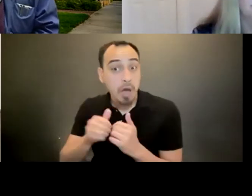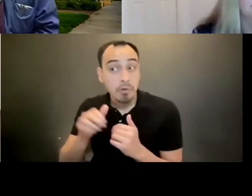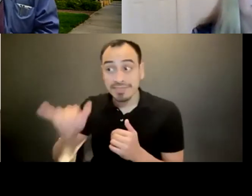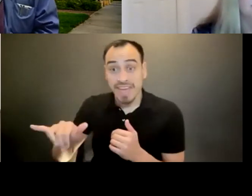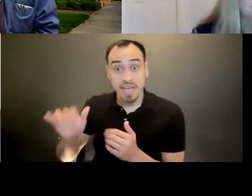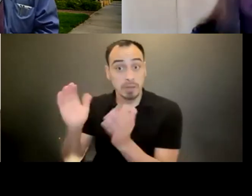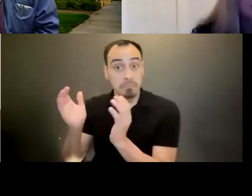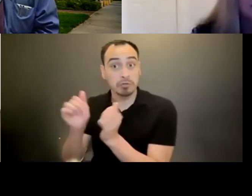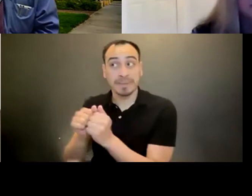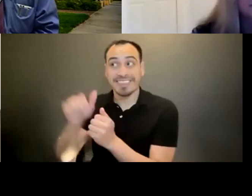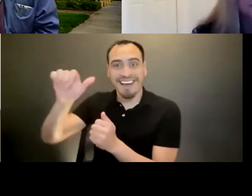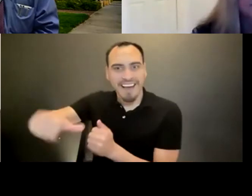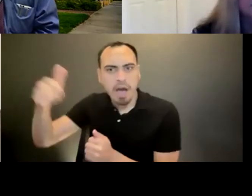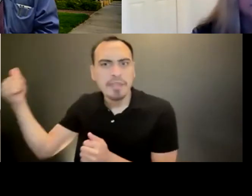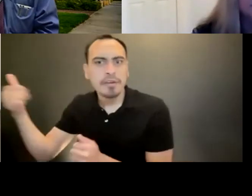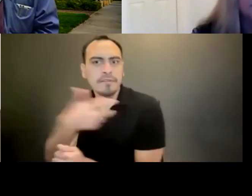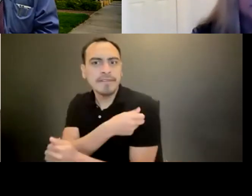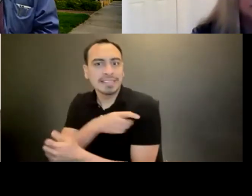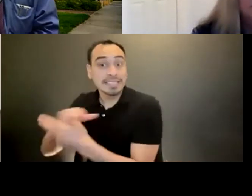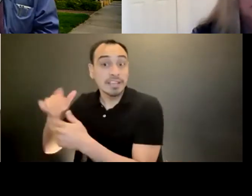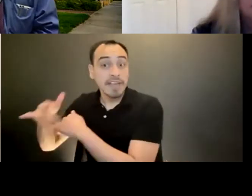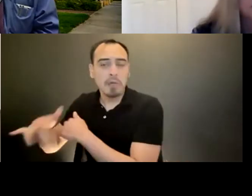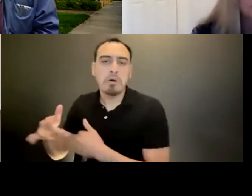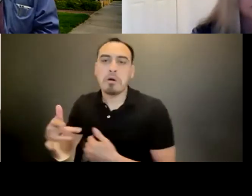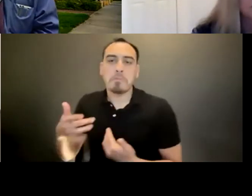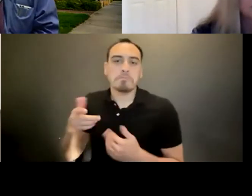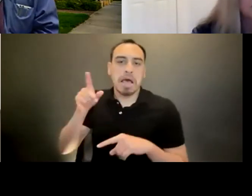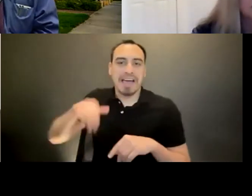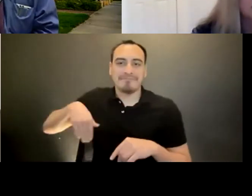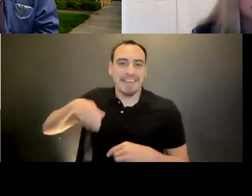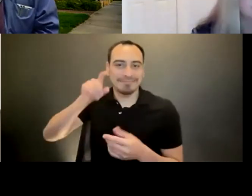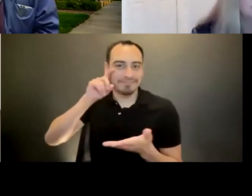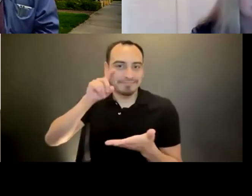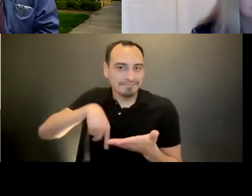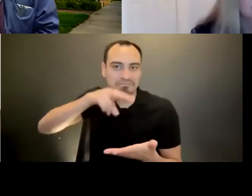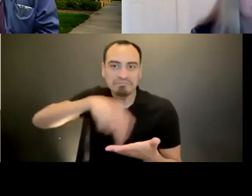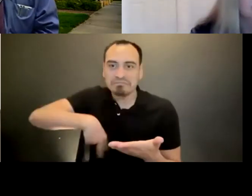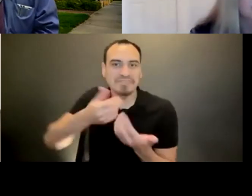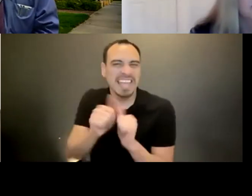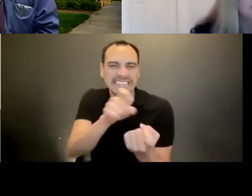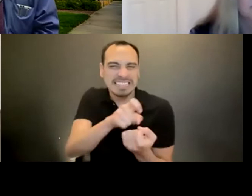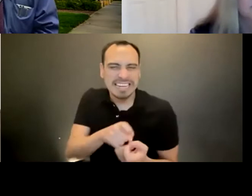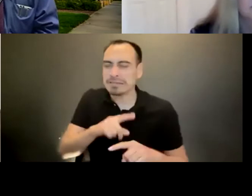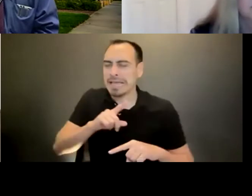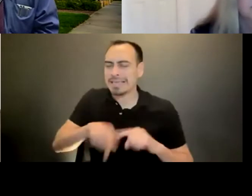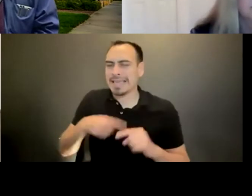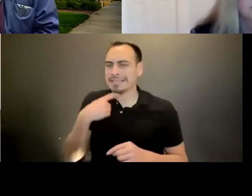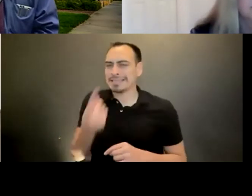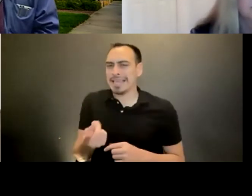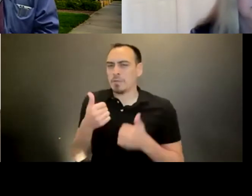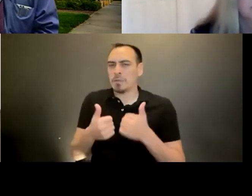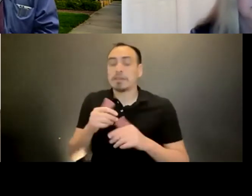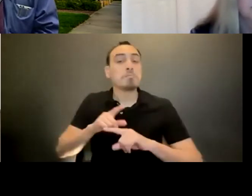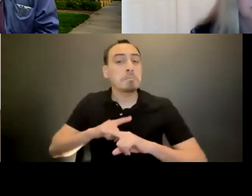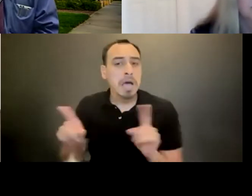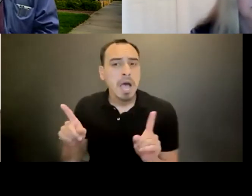the data in detail, so I can't make any statements in relationship to that. But I think there have been these little things that have popped up